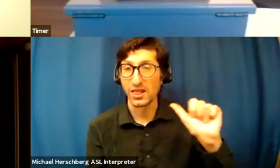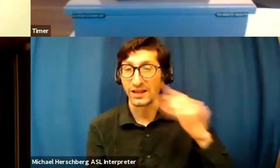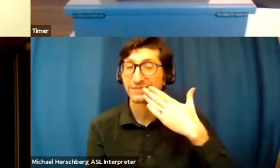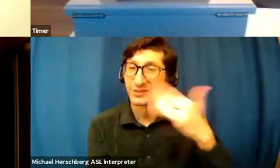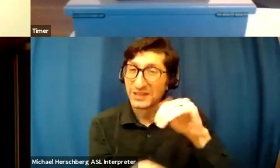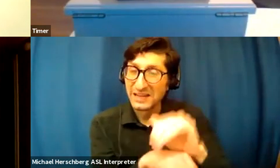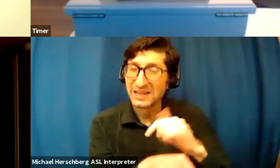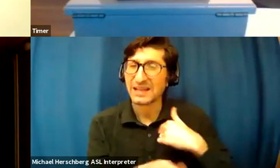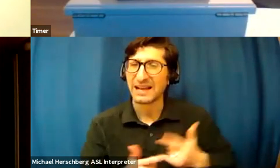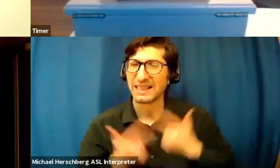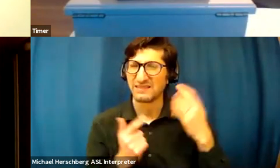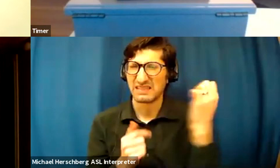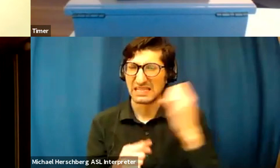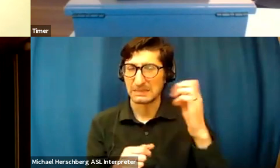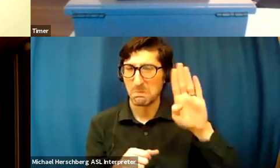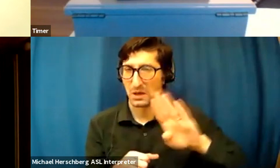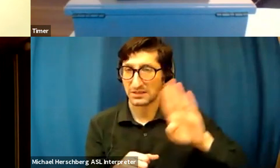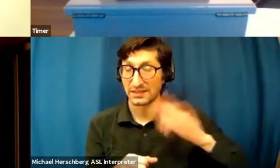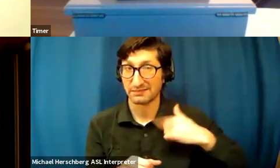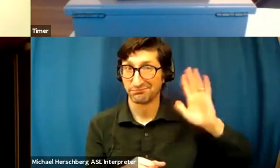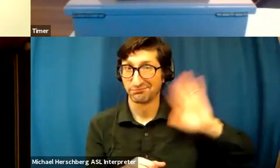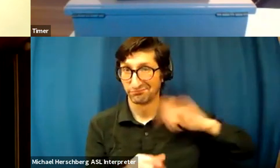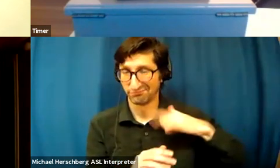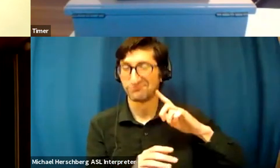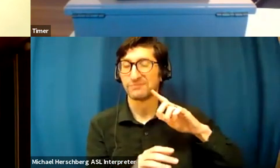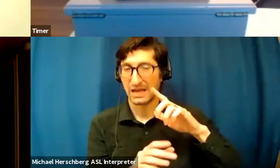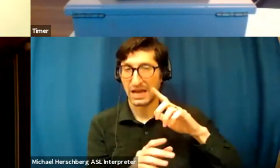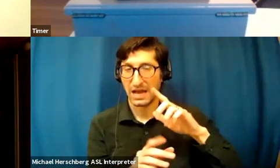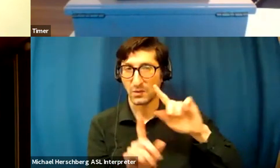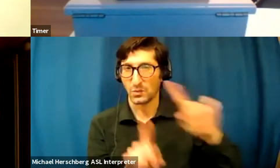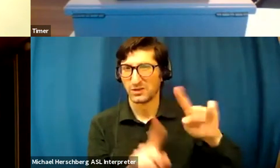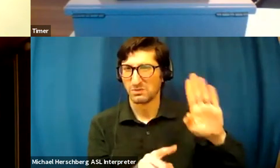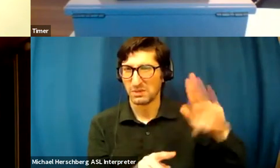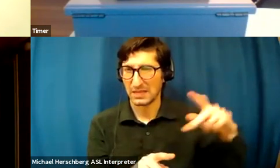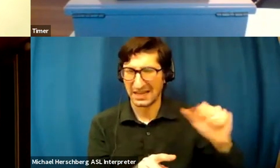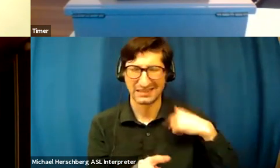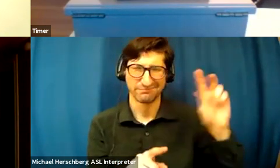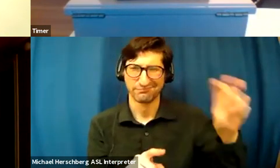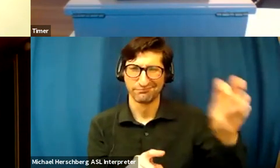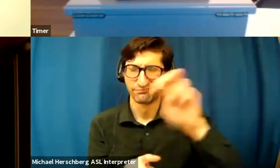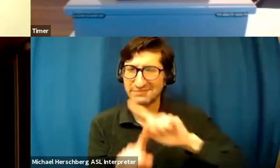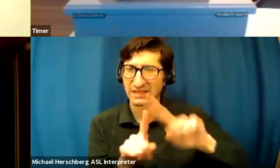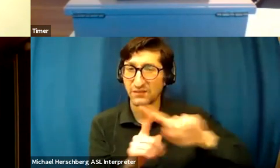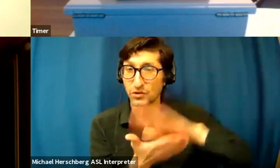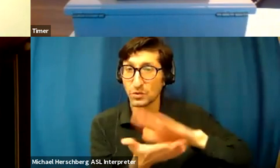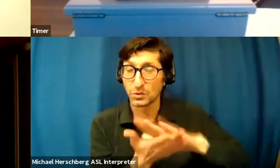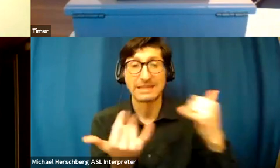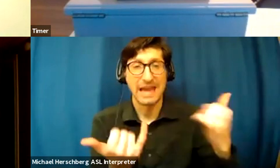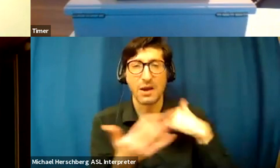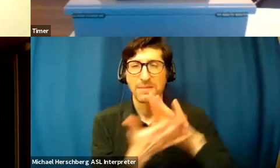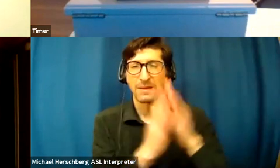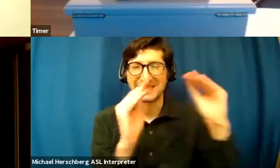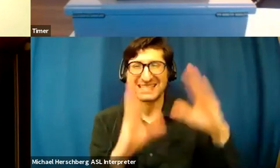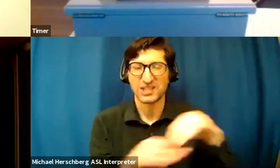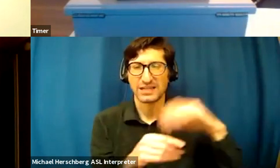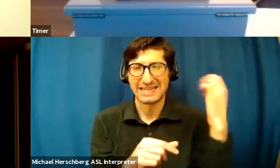I reside in East Boston. I am a former student of BPS. I attended a number of schools in the district and am now an educator at the